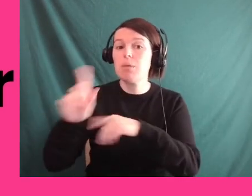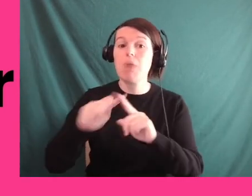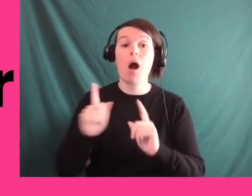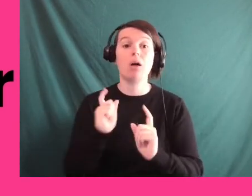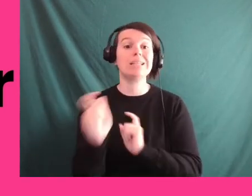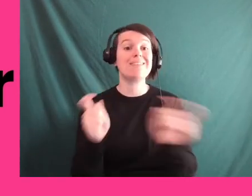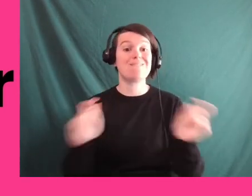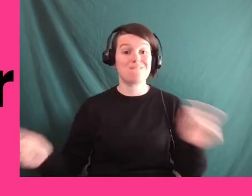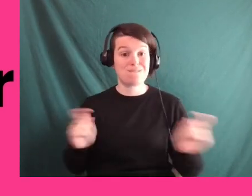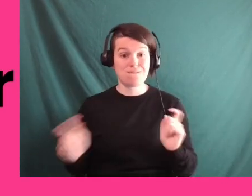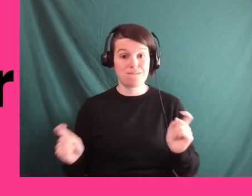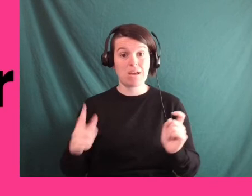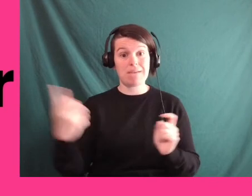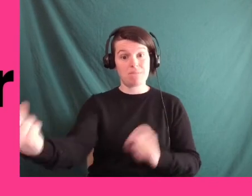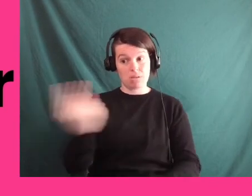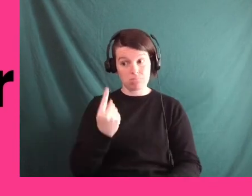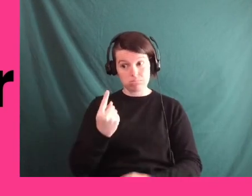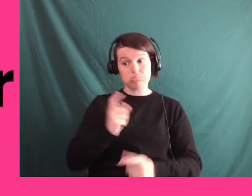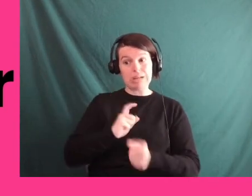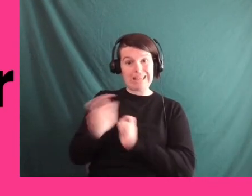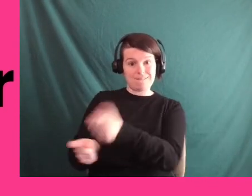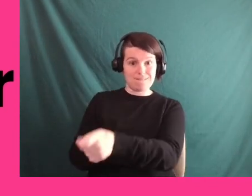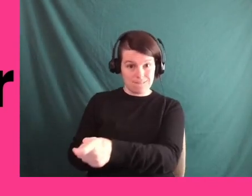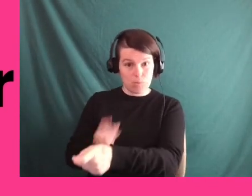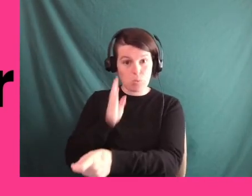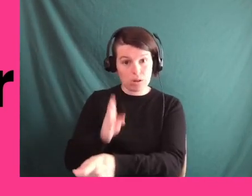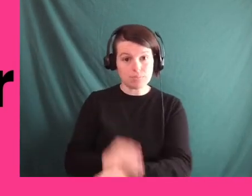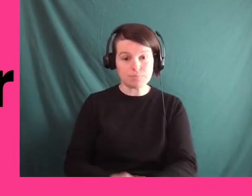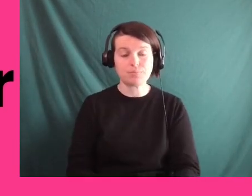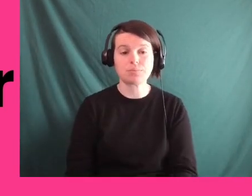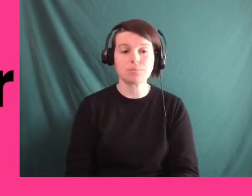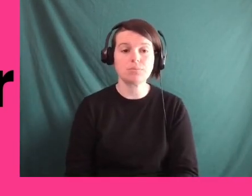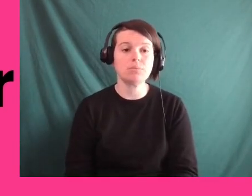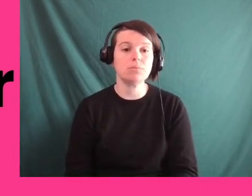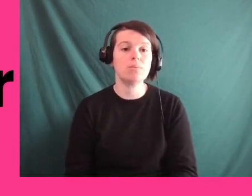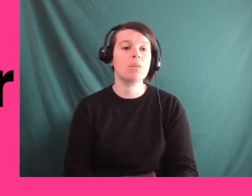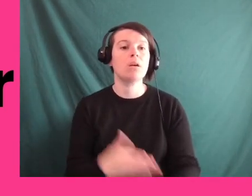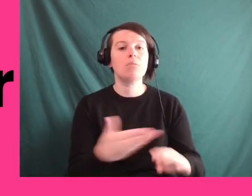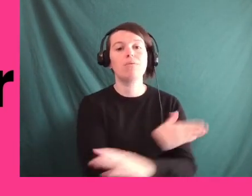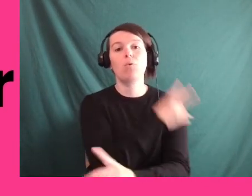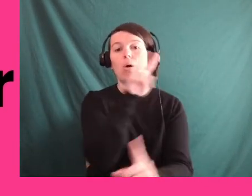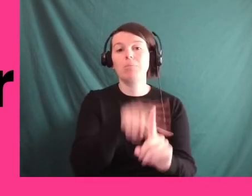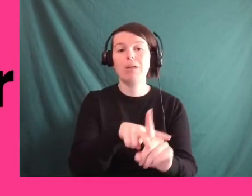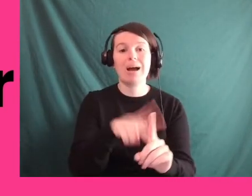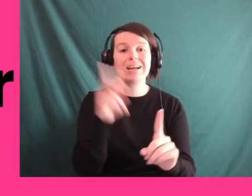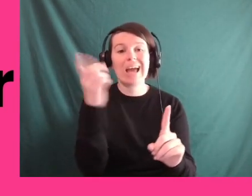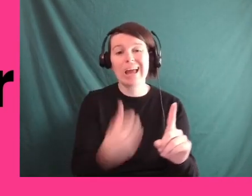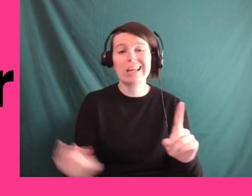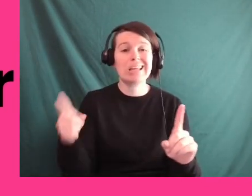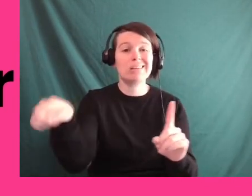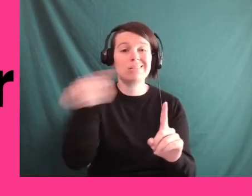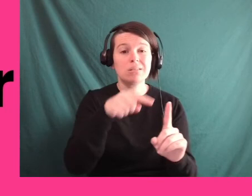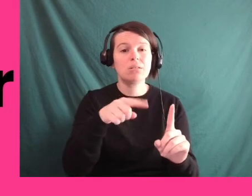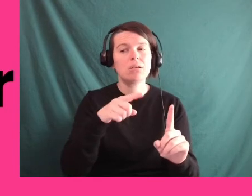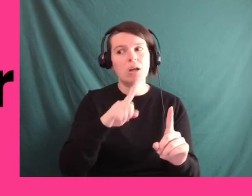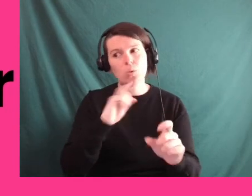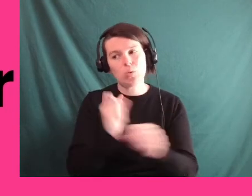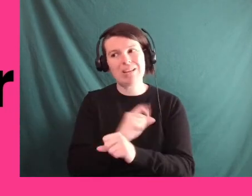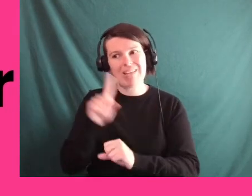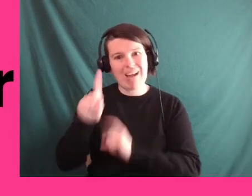in person to folks who live nearby. So before applying to any of these, I would really encourage you to ask your